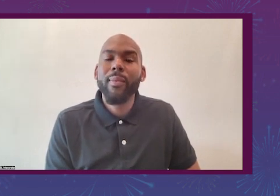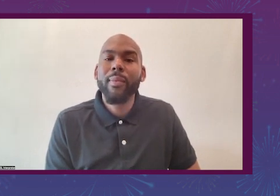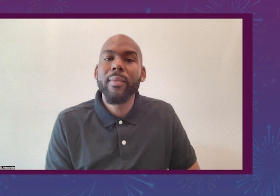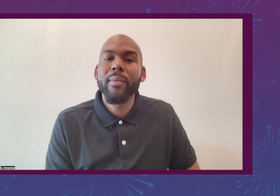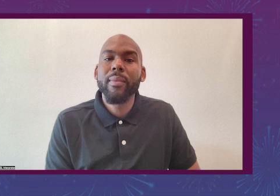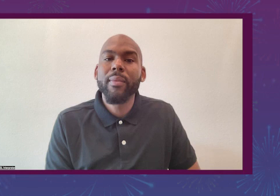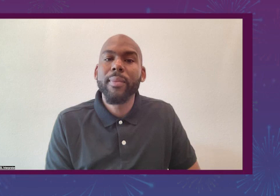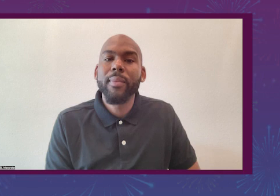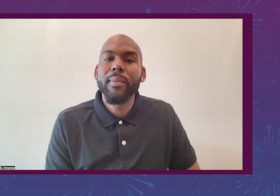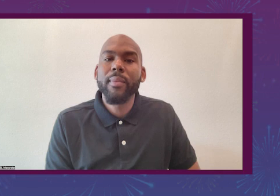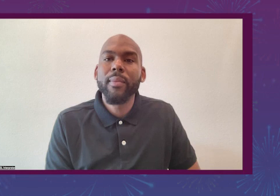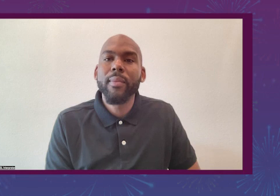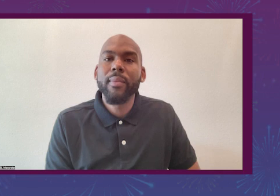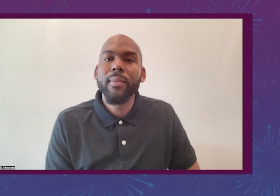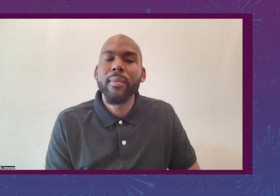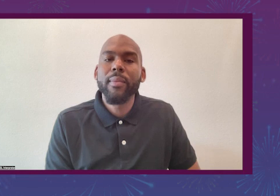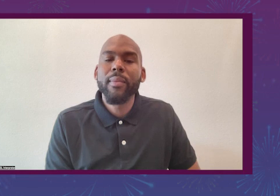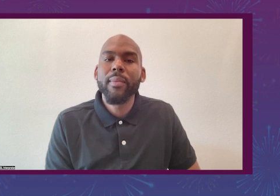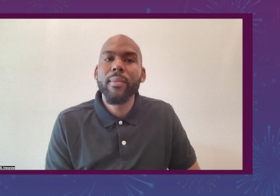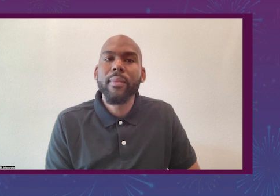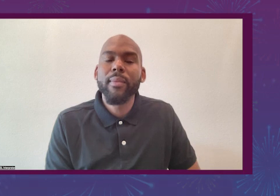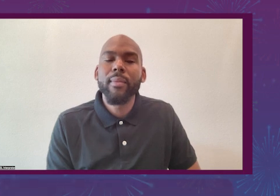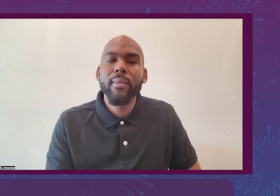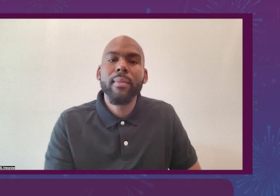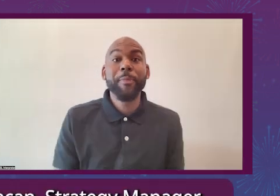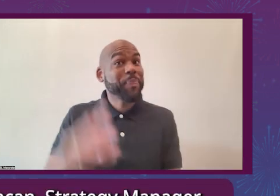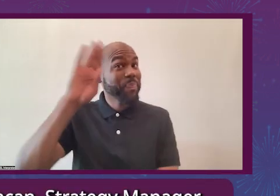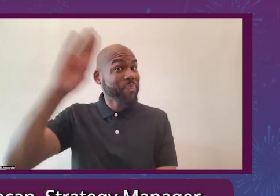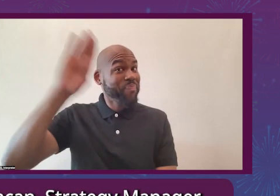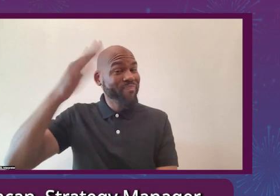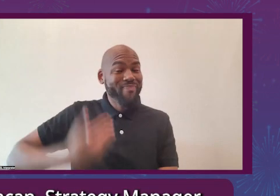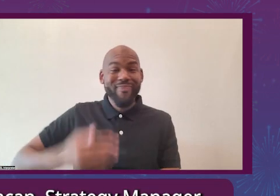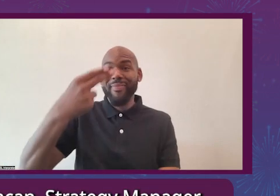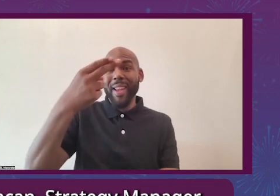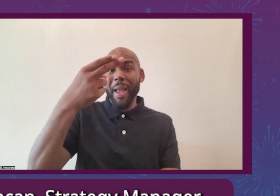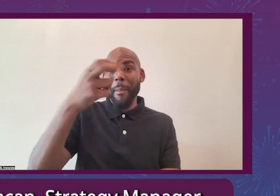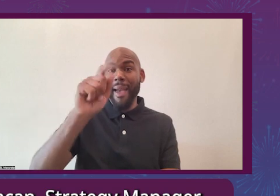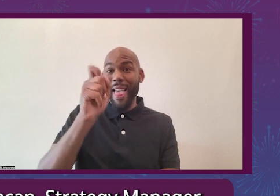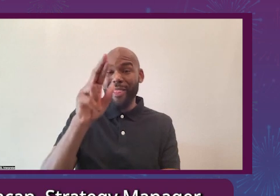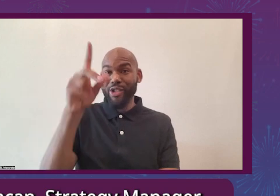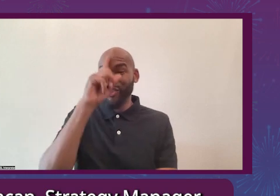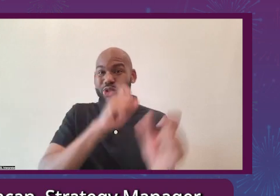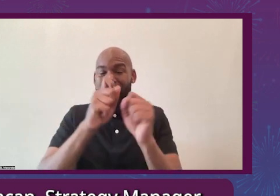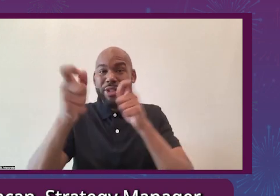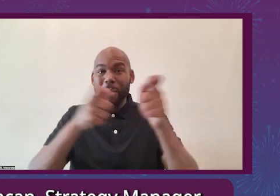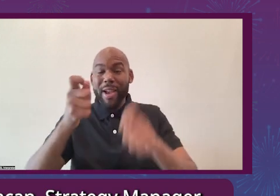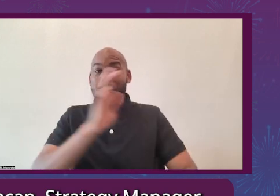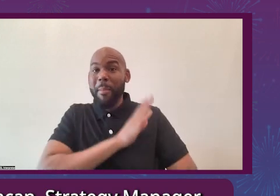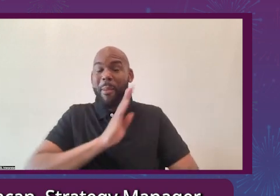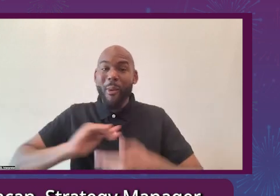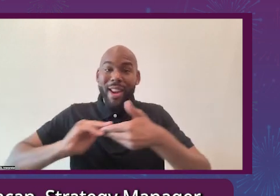woman with short brown hair and pink glittery glasses appears on screen. Hi, I'm Heather Duncan, Strategy Manager and